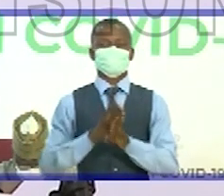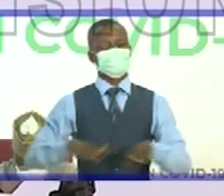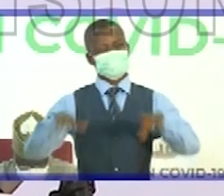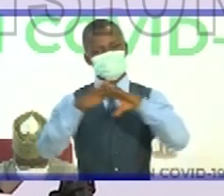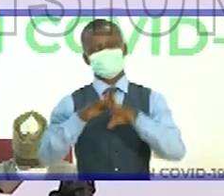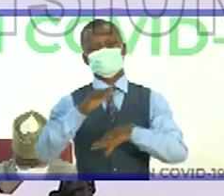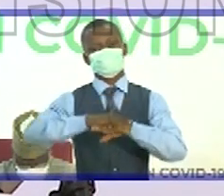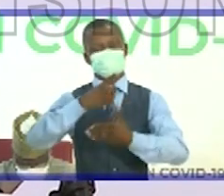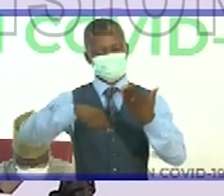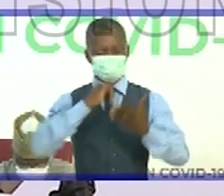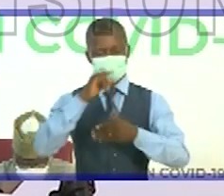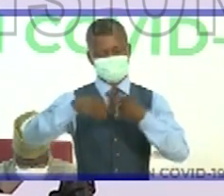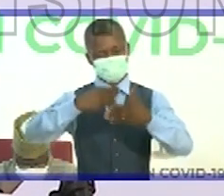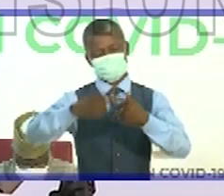generally.